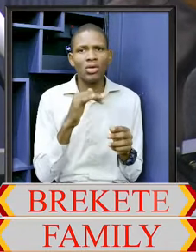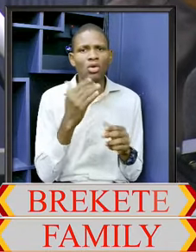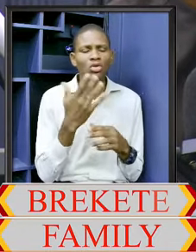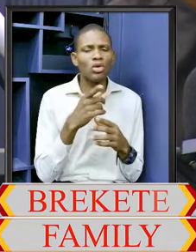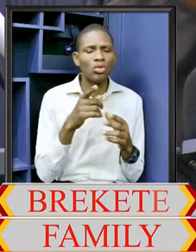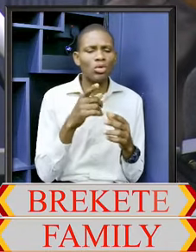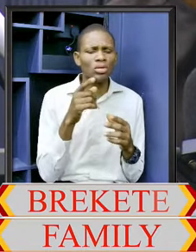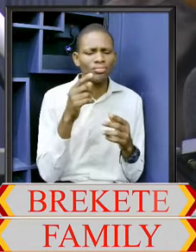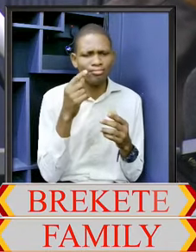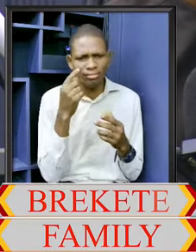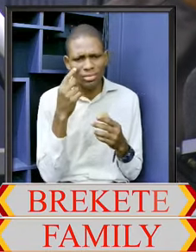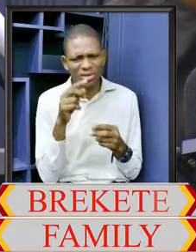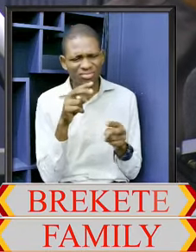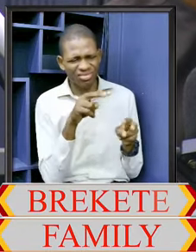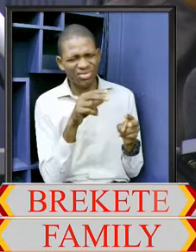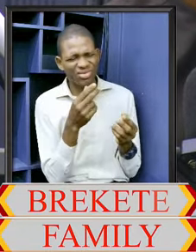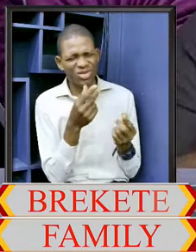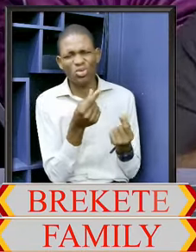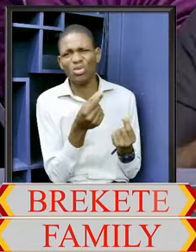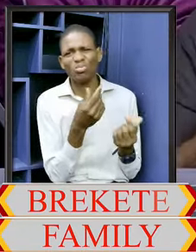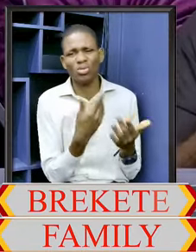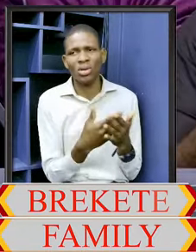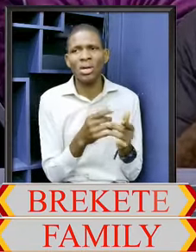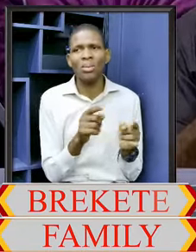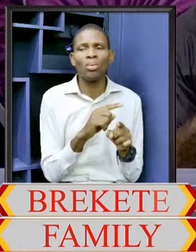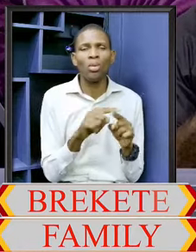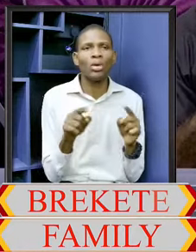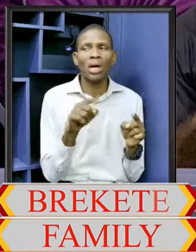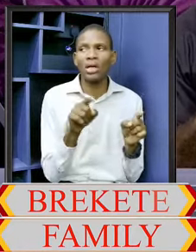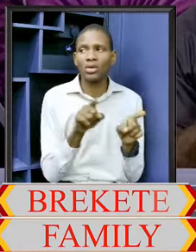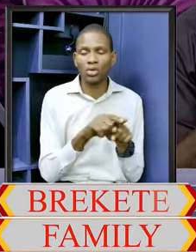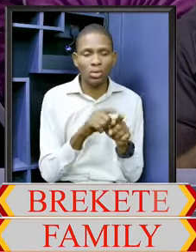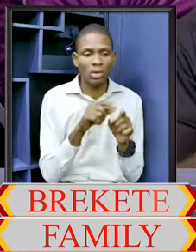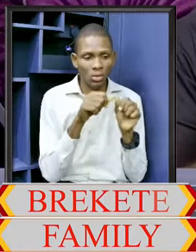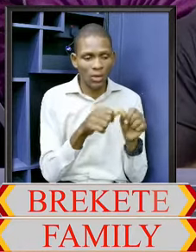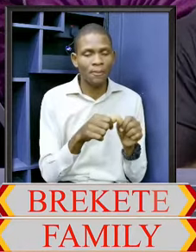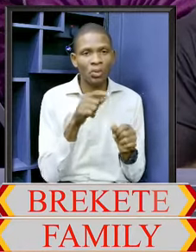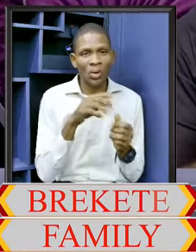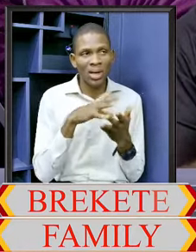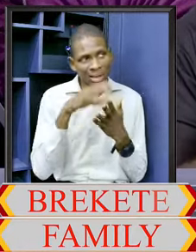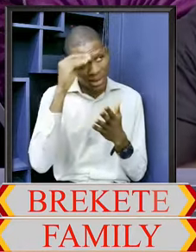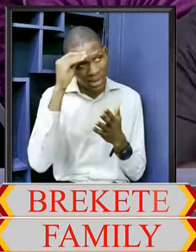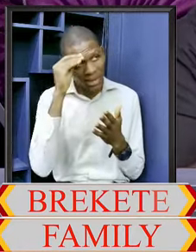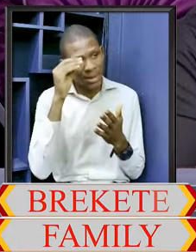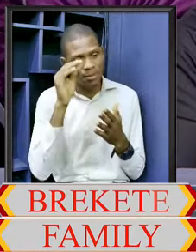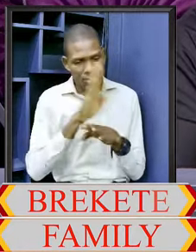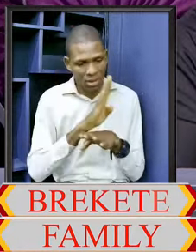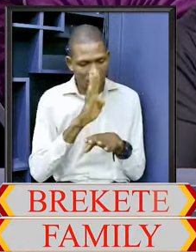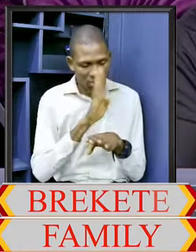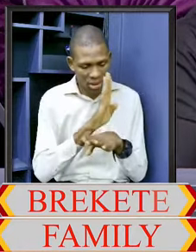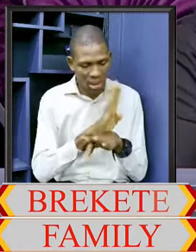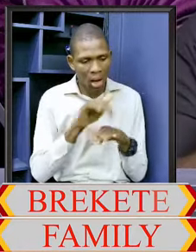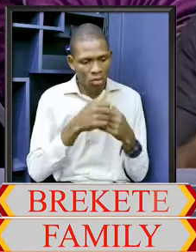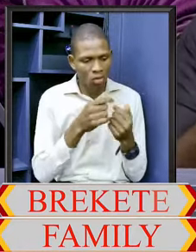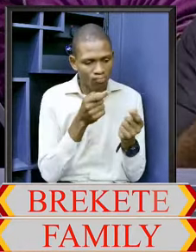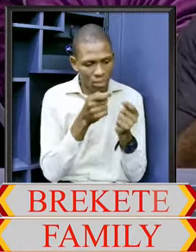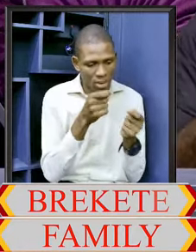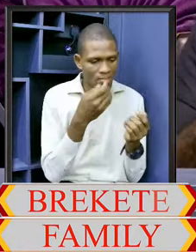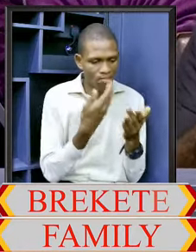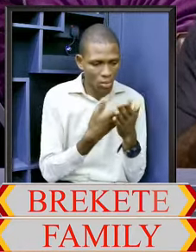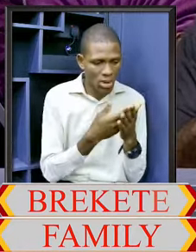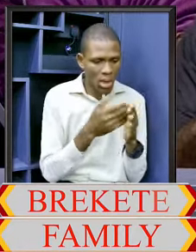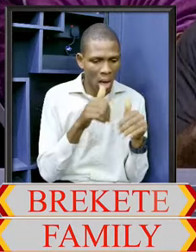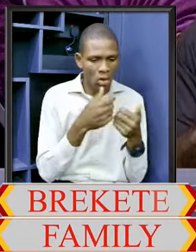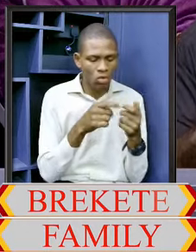But what you are really doing is you are putting yourself into the business world. You are learning business. You are learning how to manage money. You are learning how to